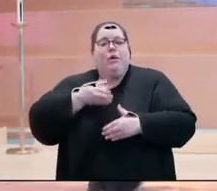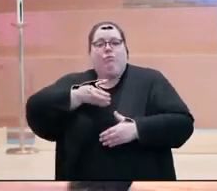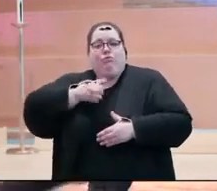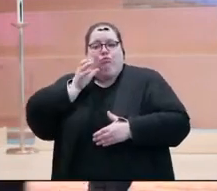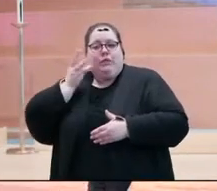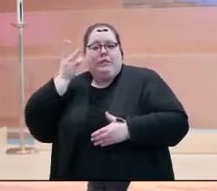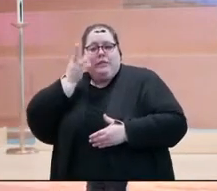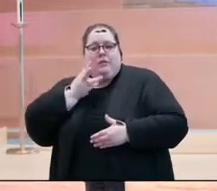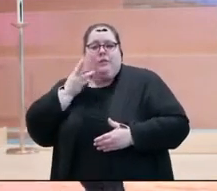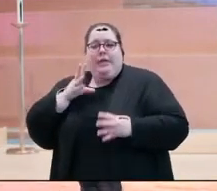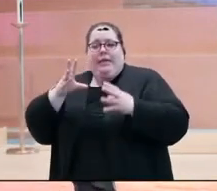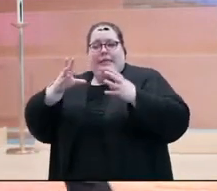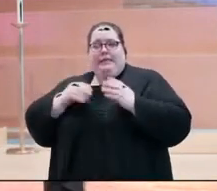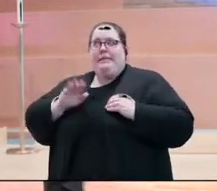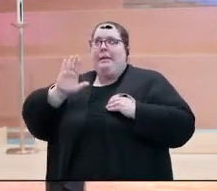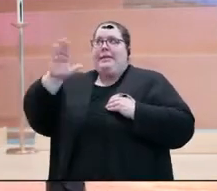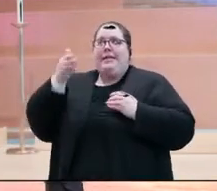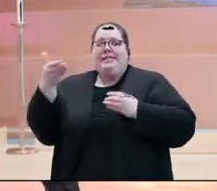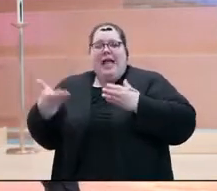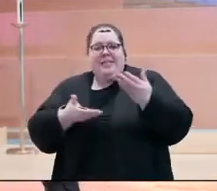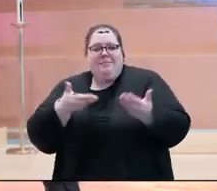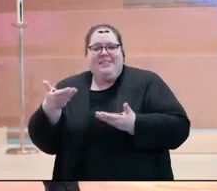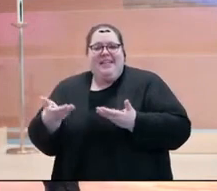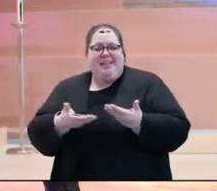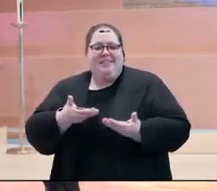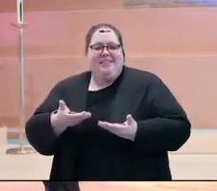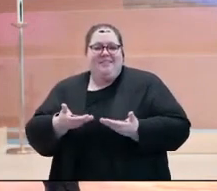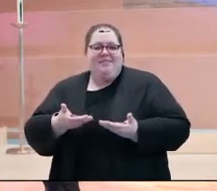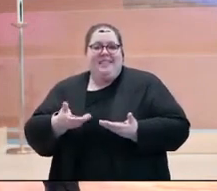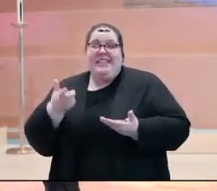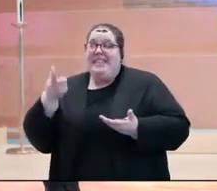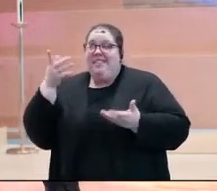the hospitality which Jesus has given to you.